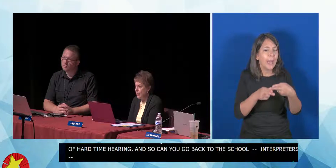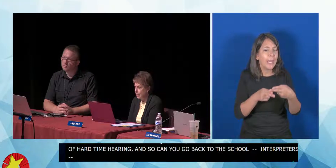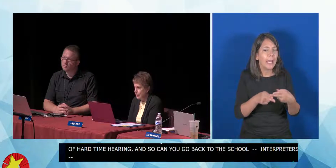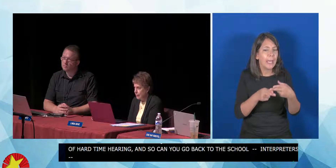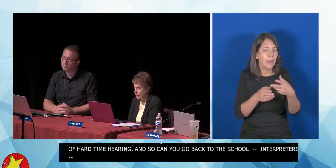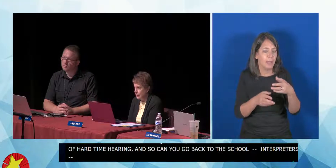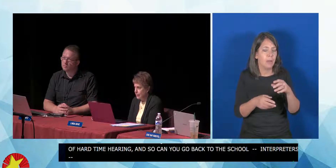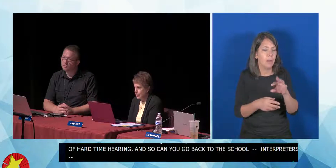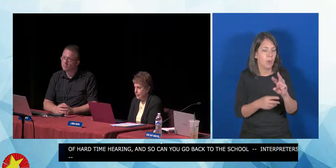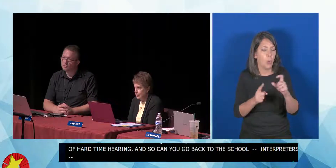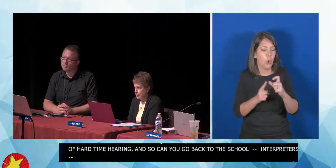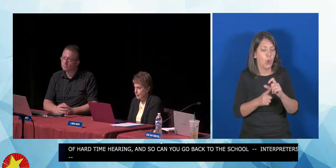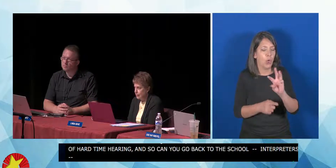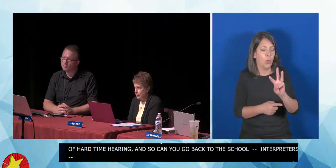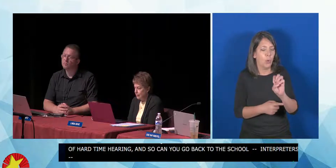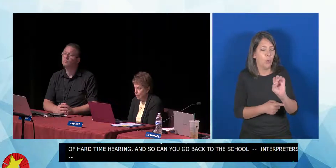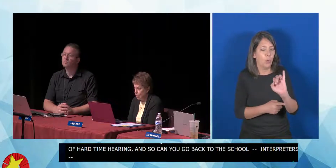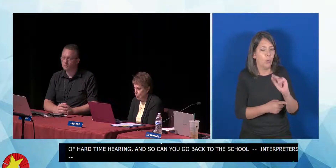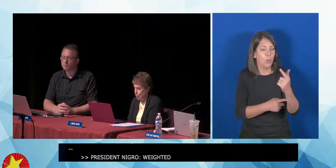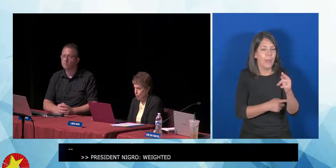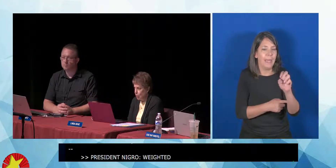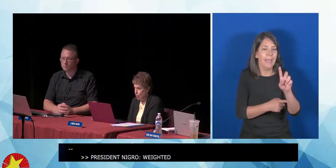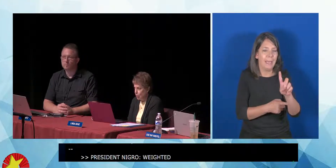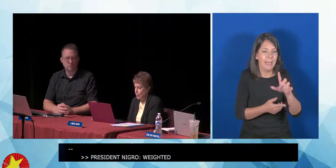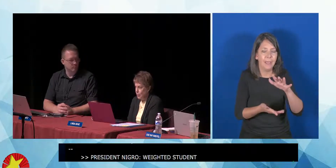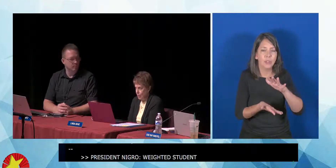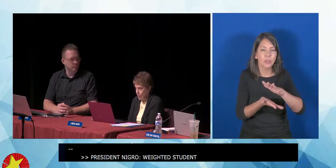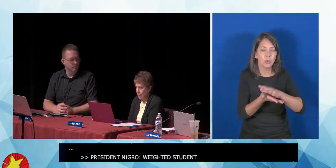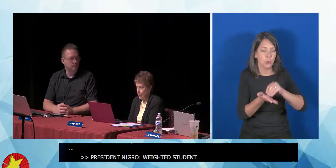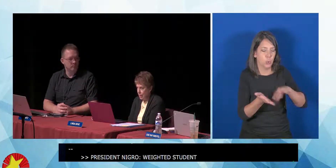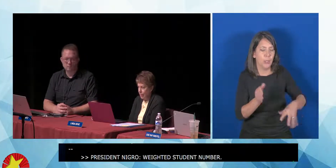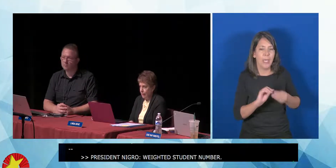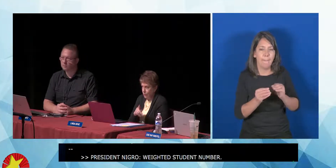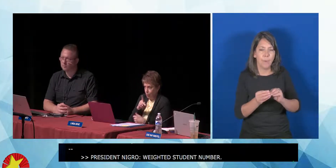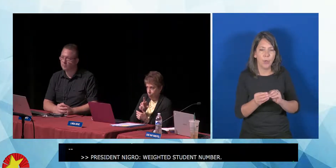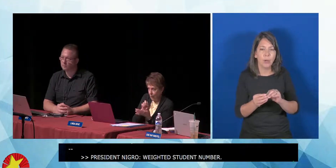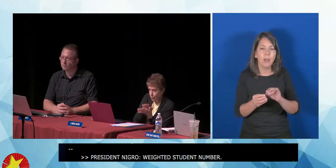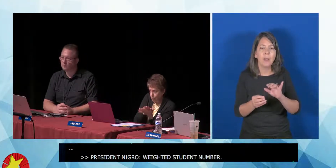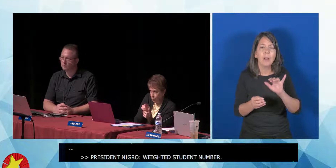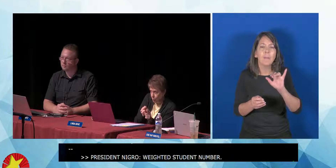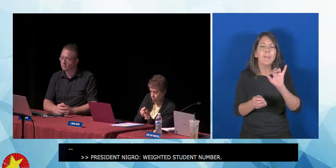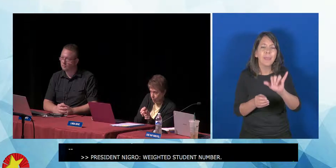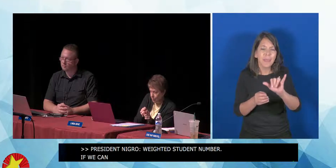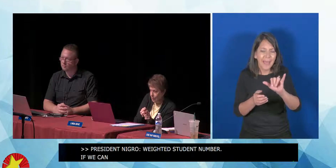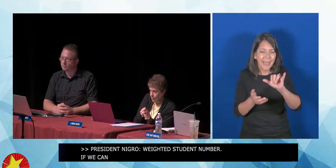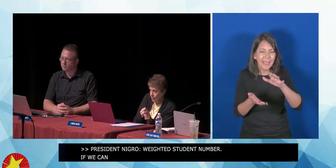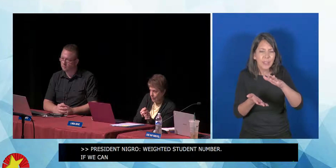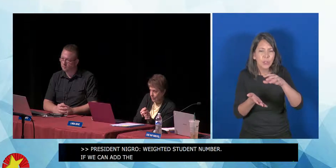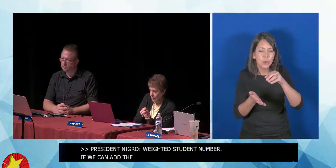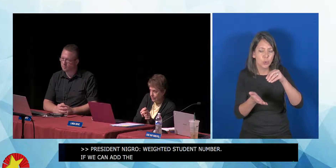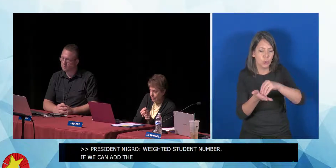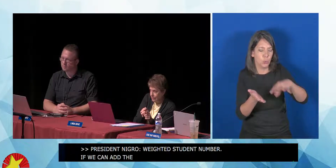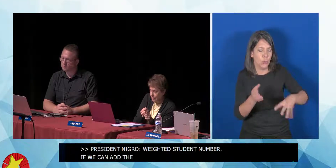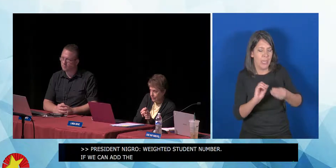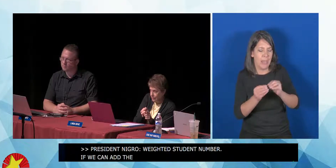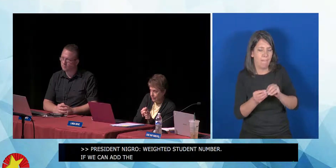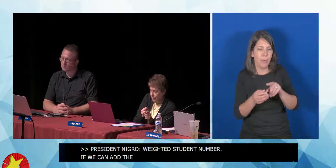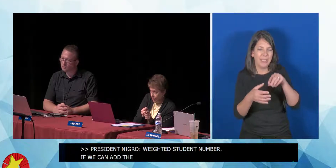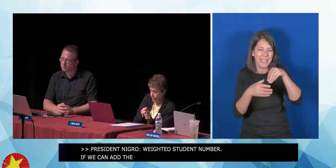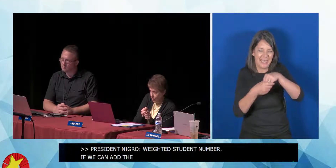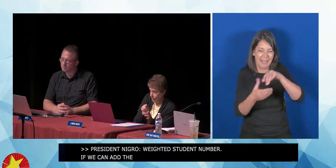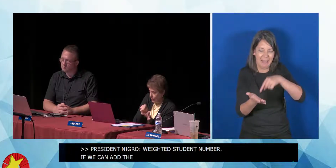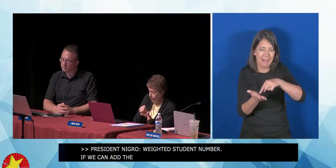thank you. Right, if we can add the weighted student number. It's in the strategic plan, it's just not also in that,